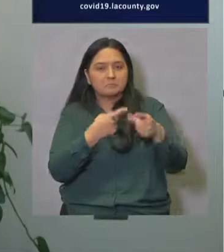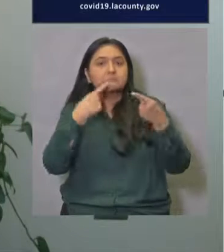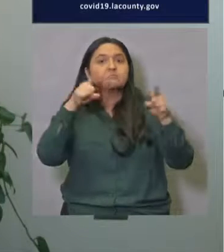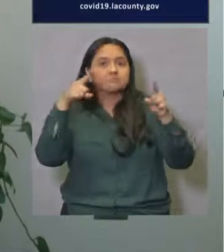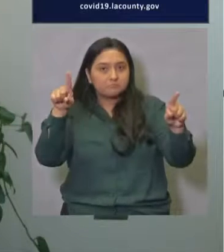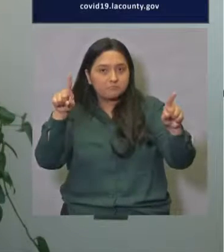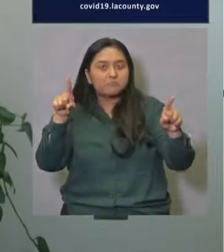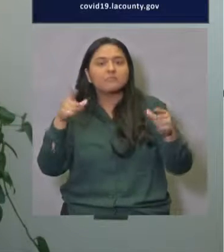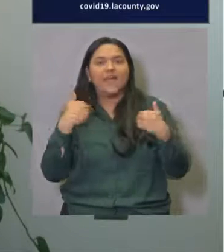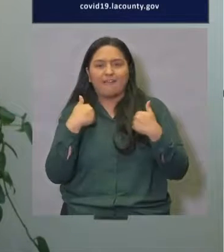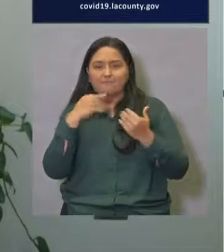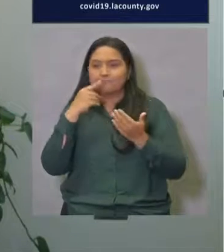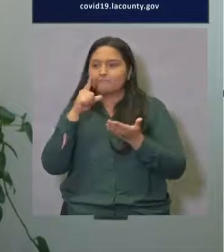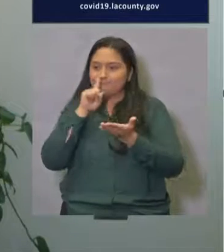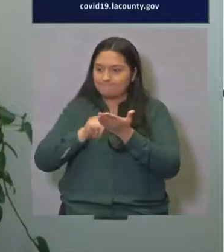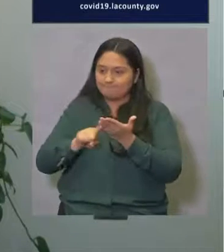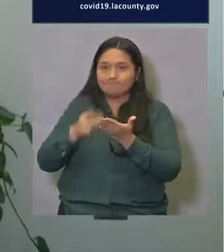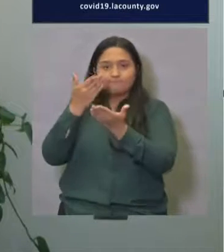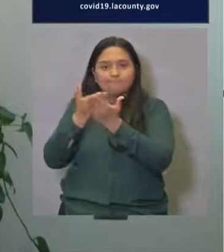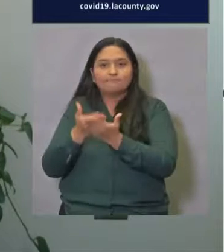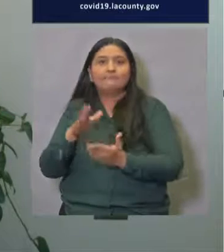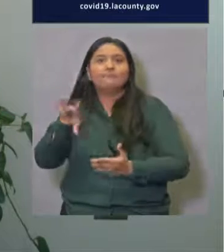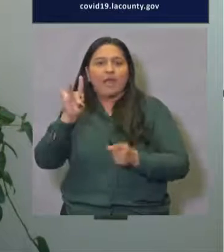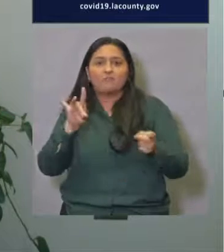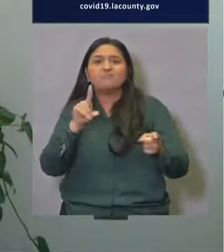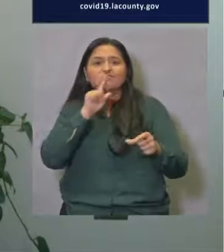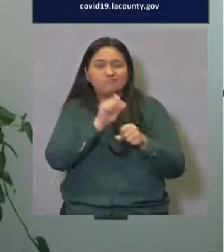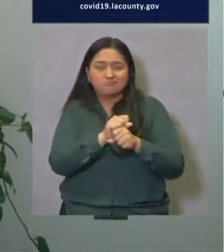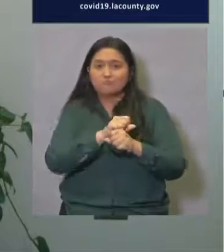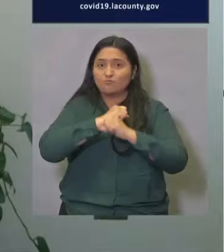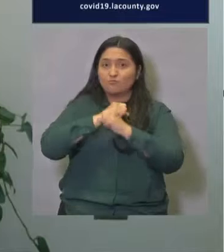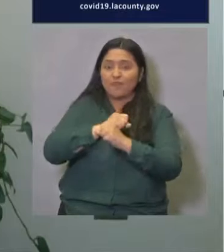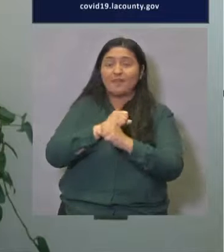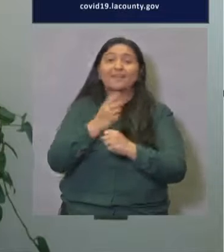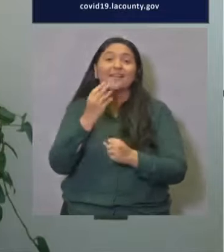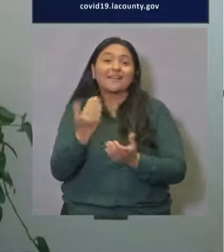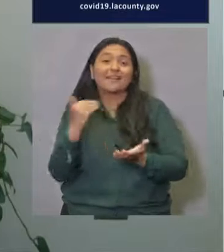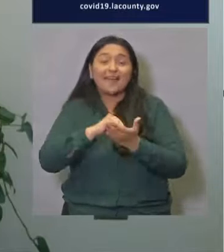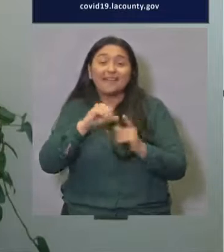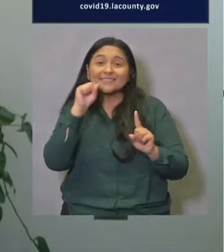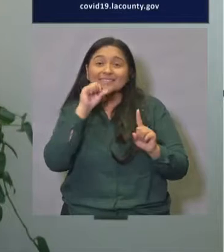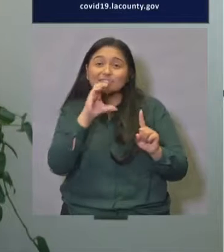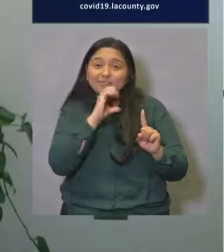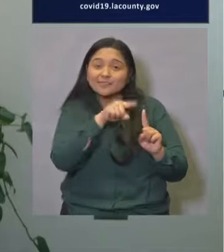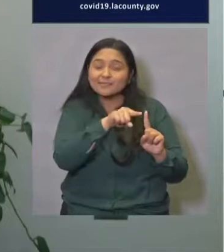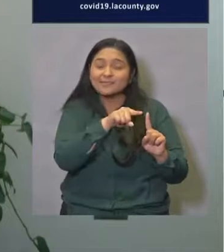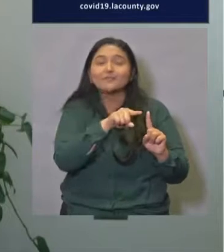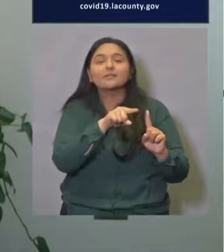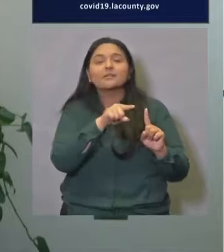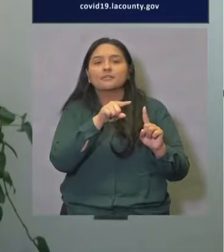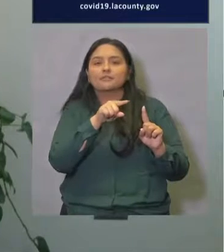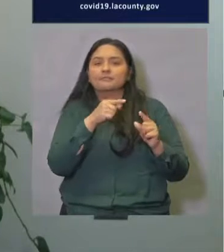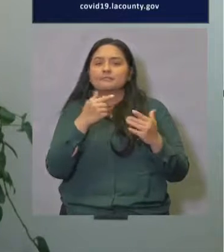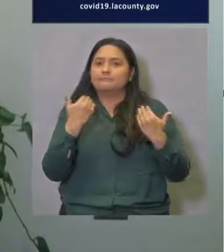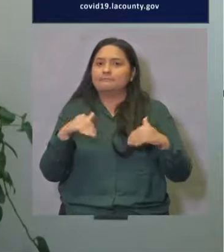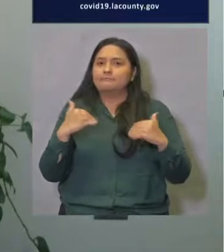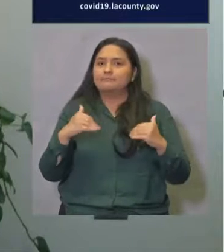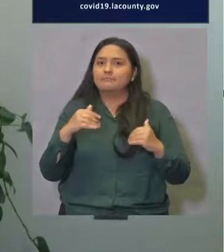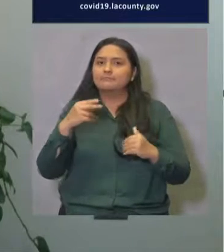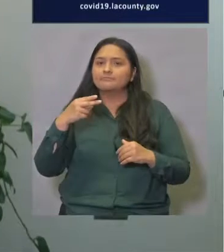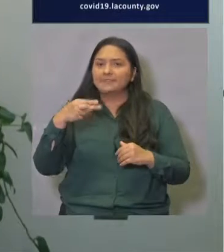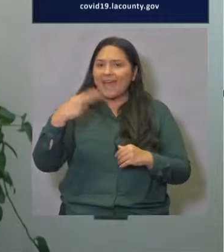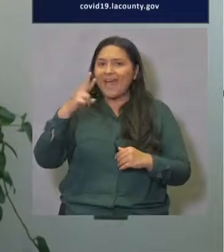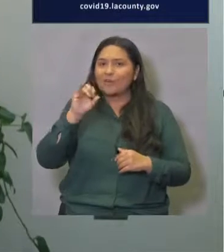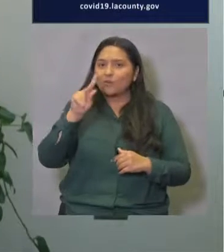setting already. And this is, again, highly vulnerable group. So with 75% or so of folks